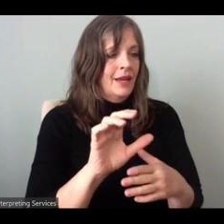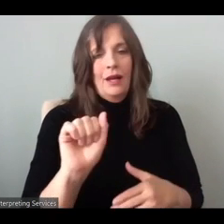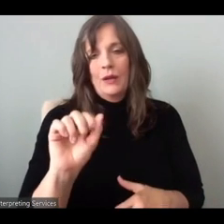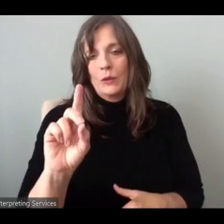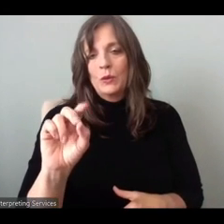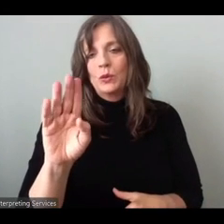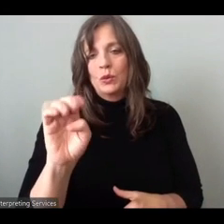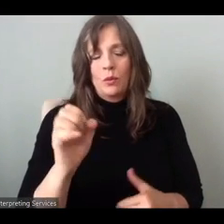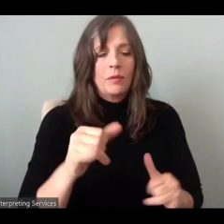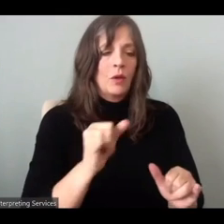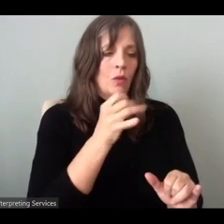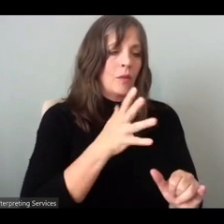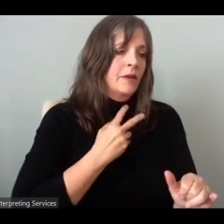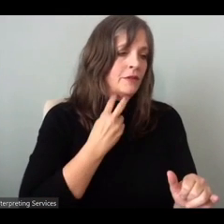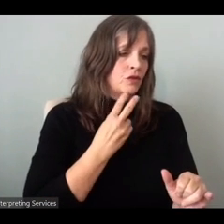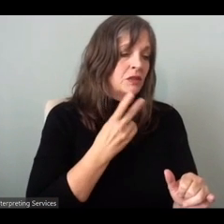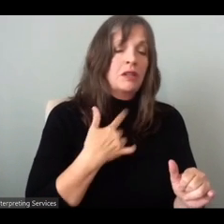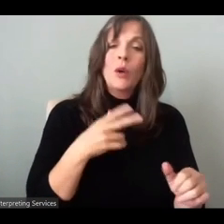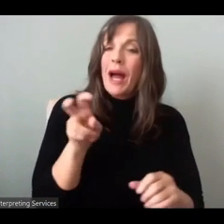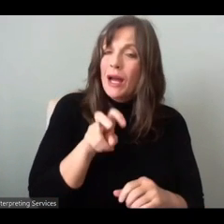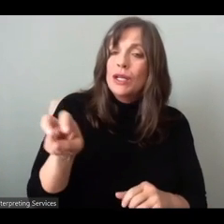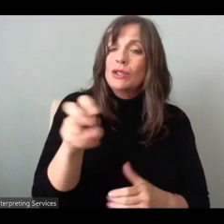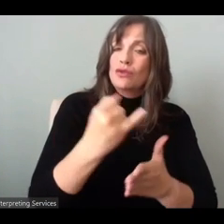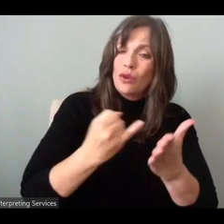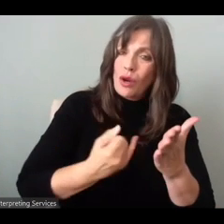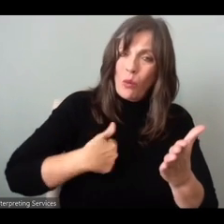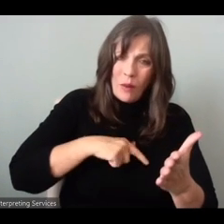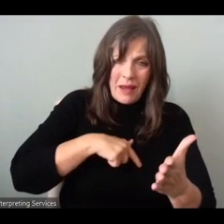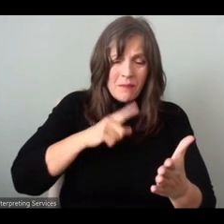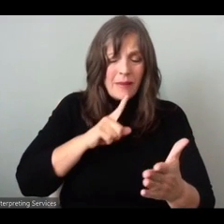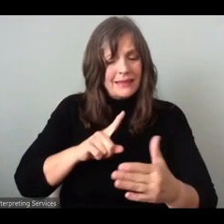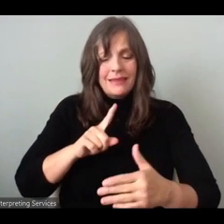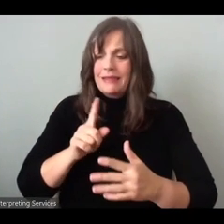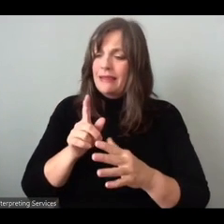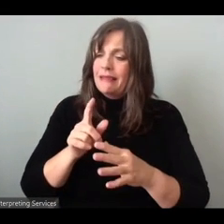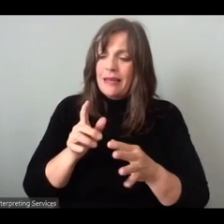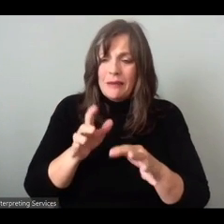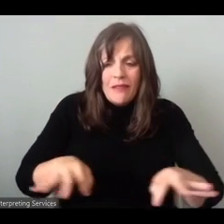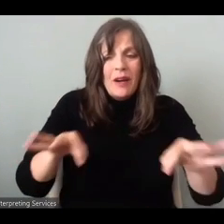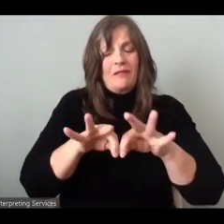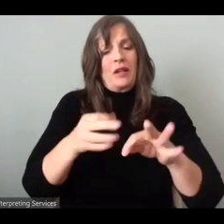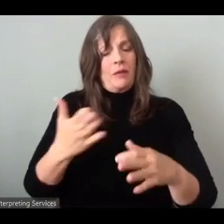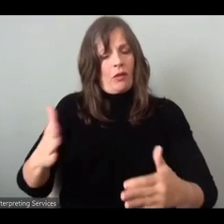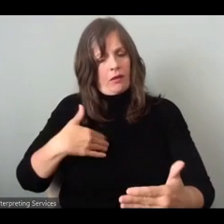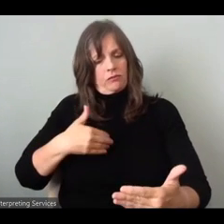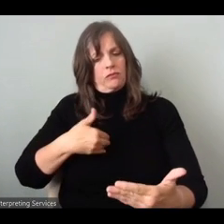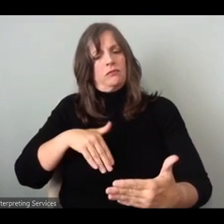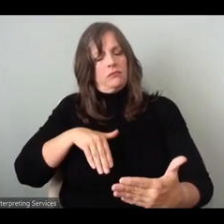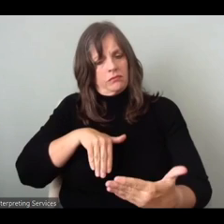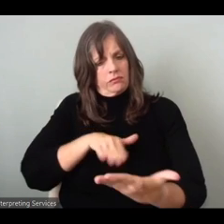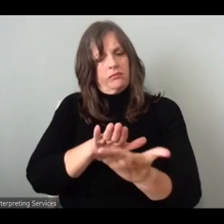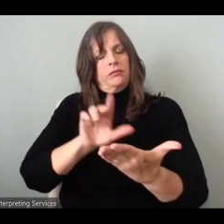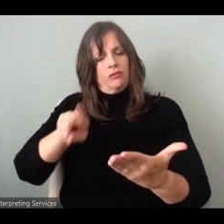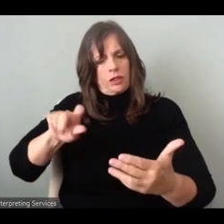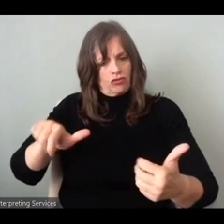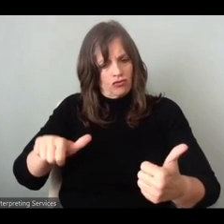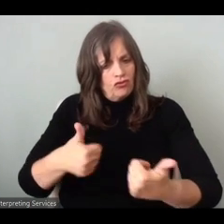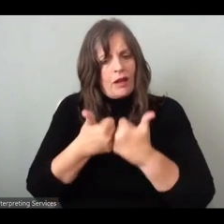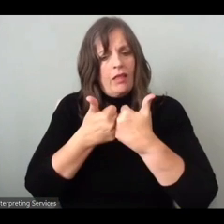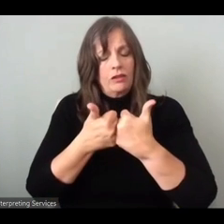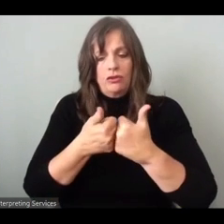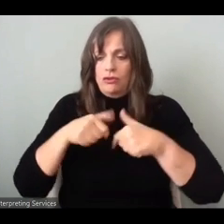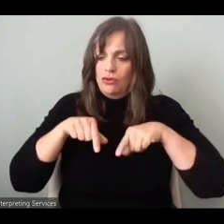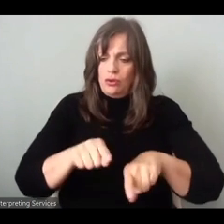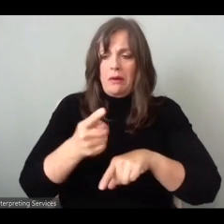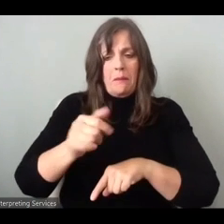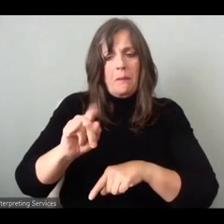it's a thing, it's a fundamental thing that we really need to challenge right now, whether that is right in a pandemic or right in the face of climate change